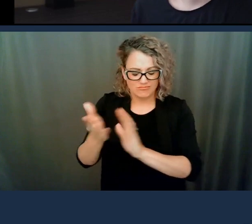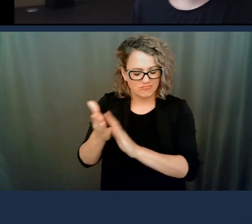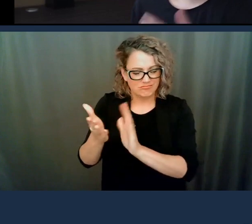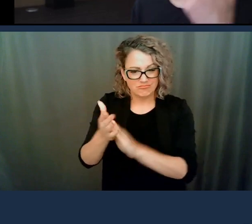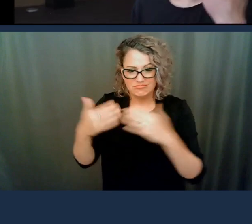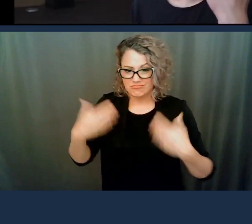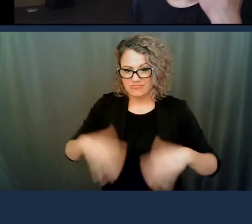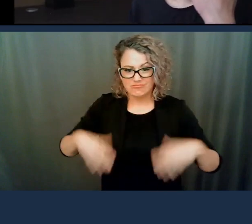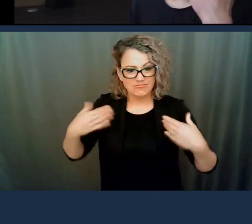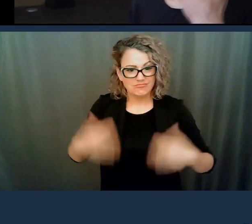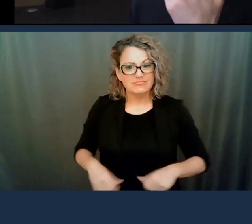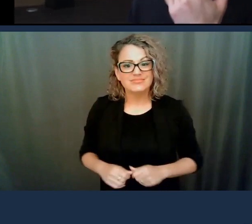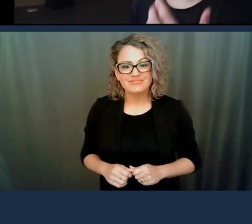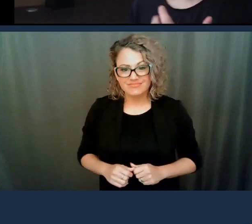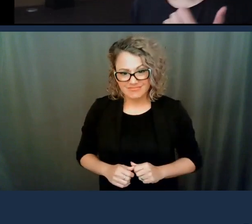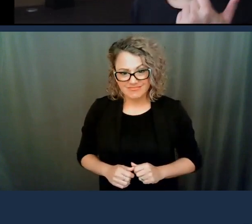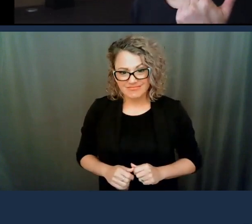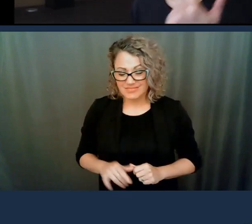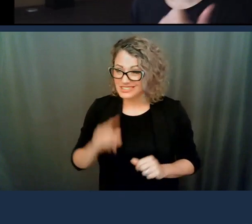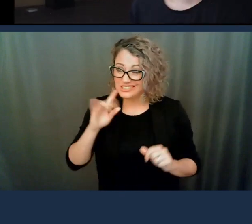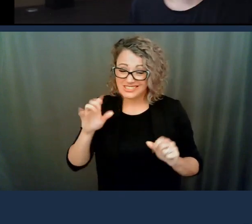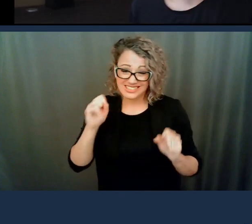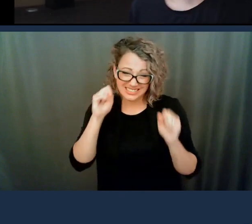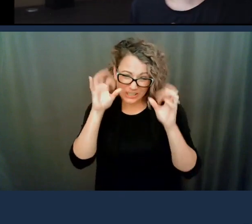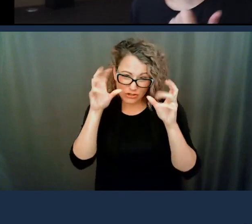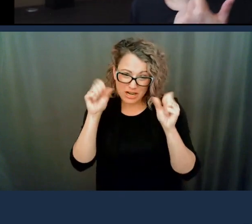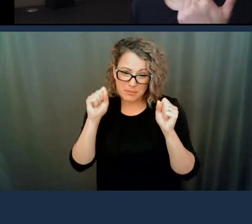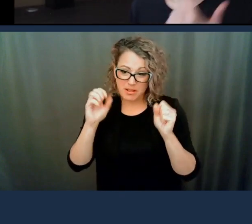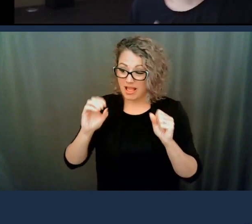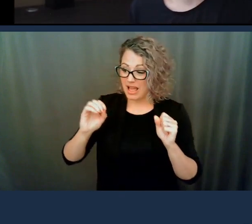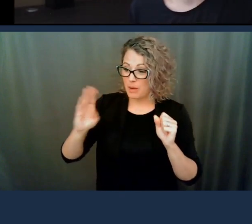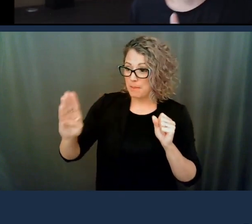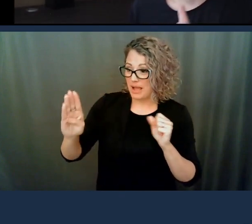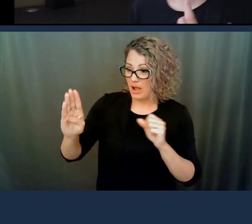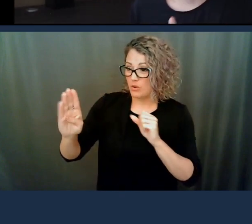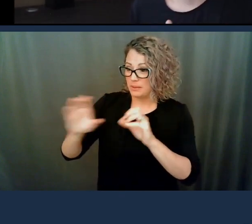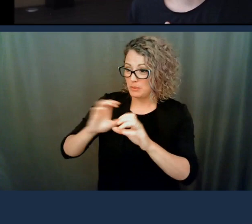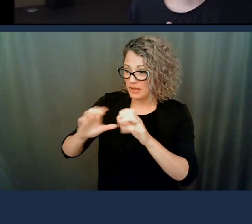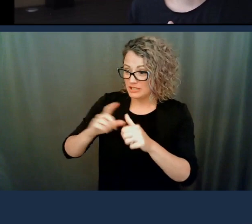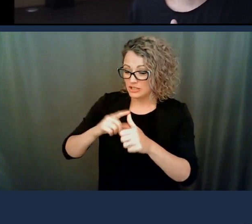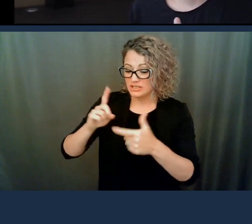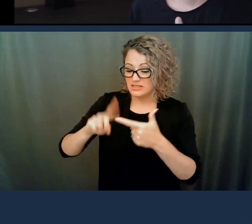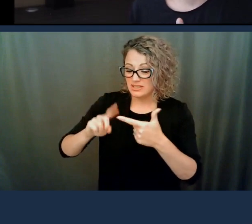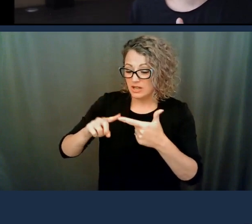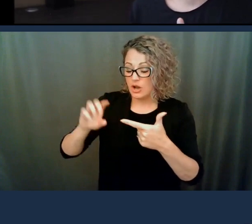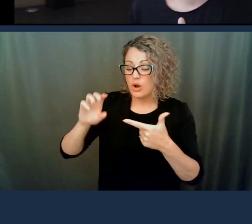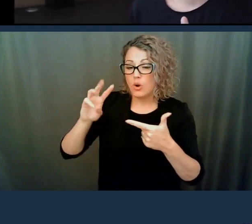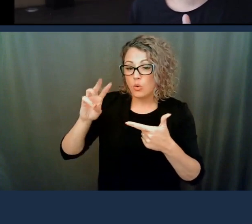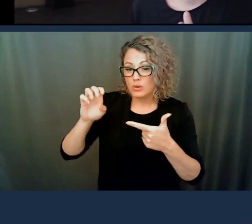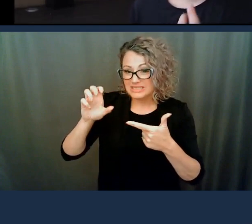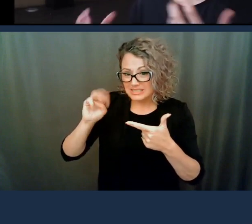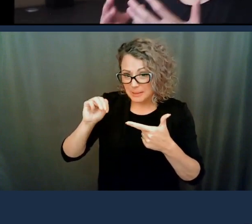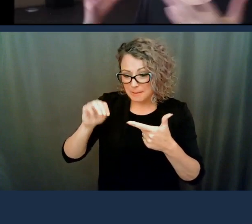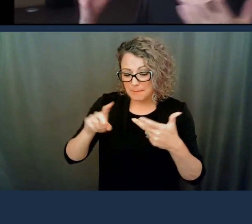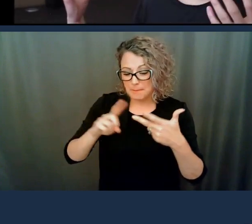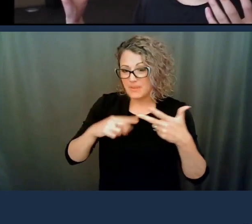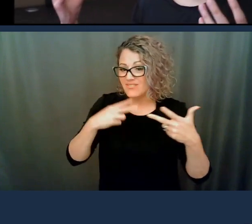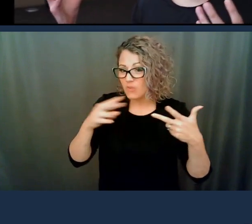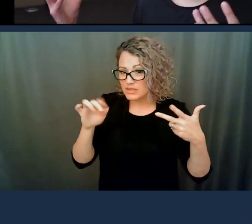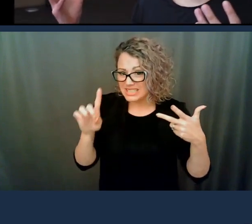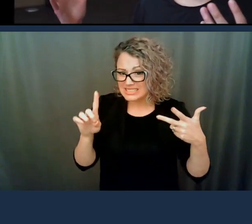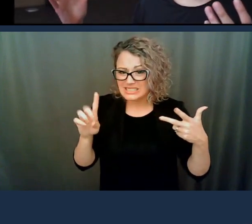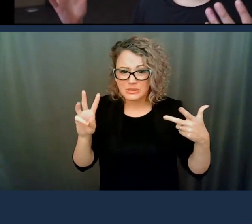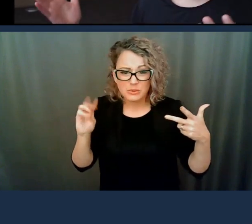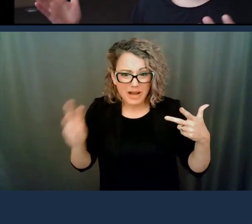mean, this is incredible, right? Outbound communications, wisdom, voice ID, and I can't even